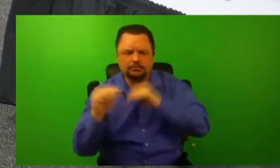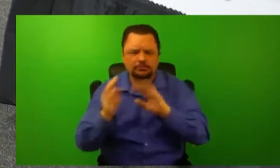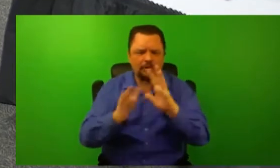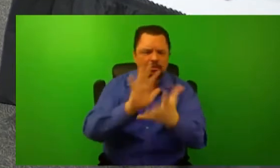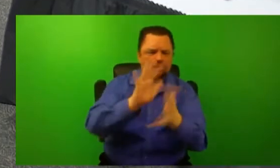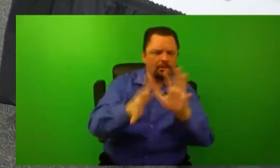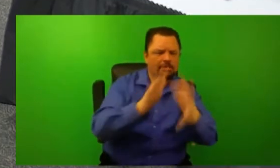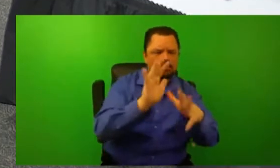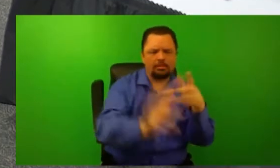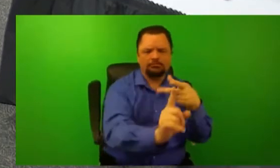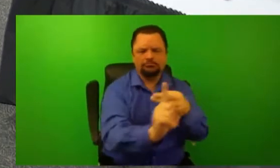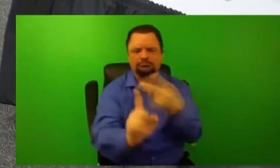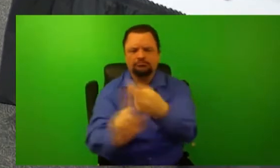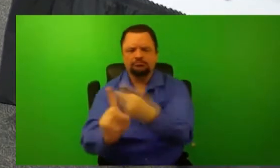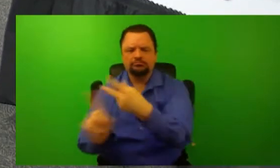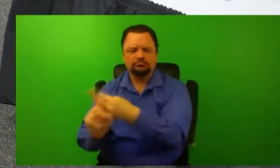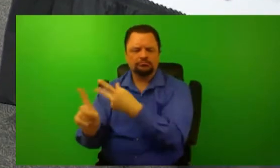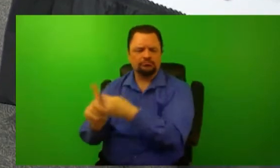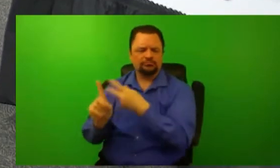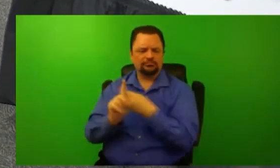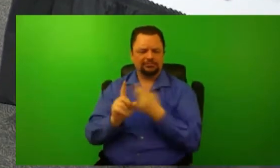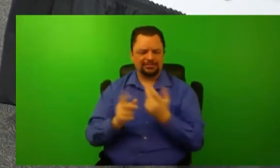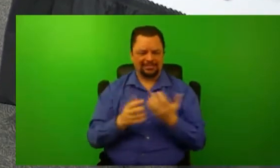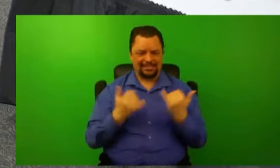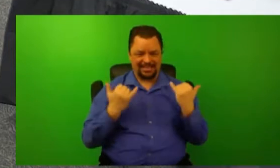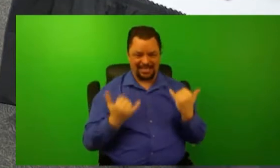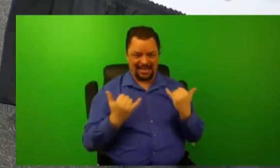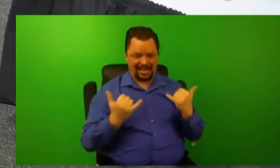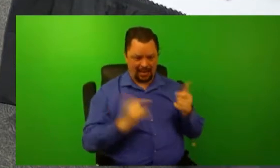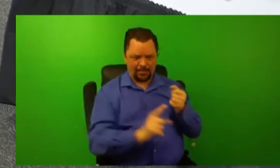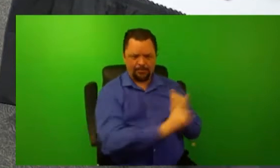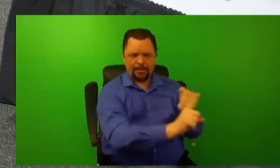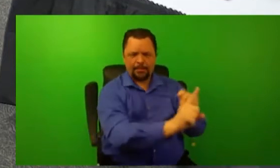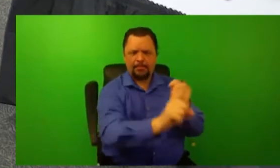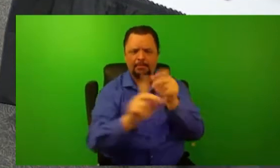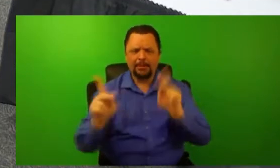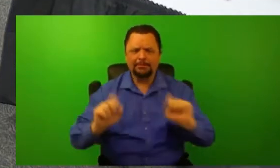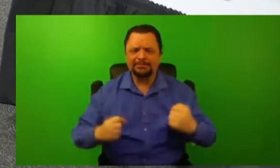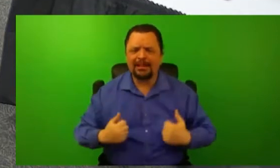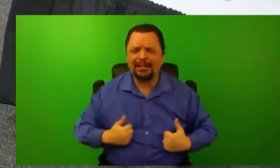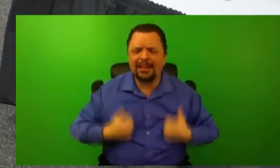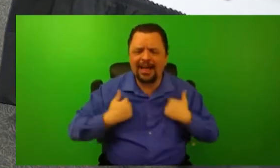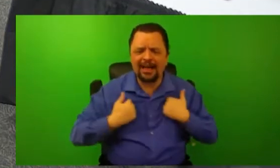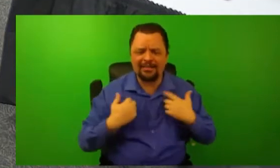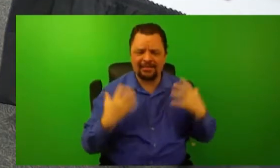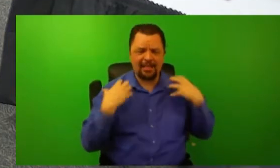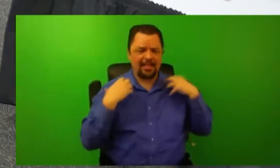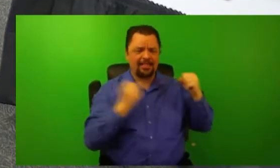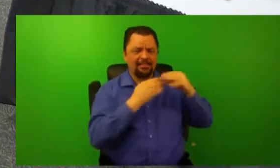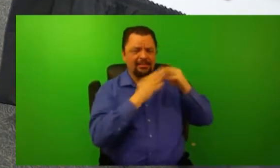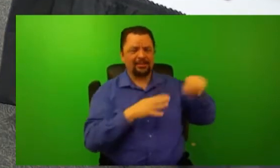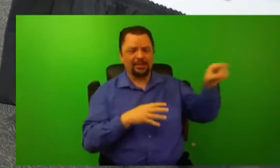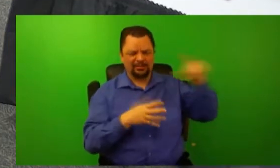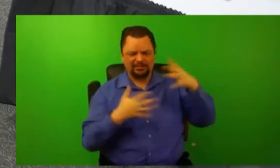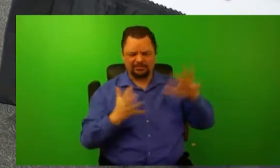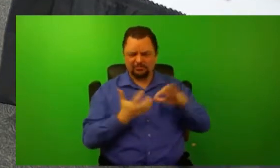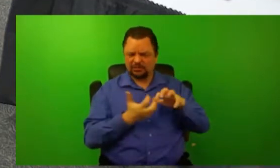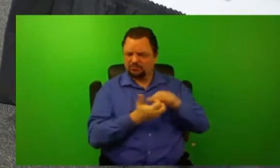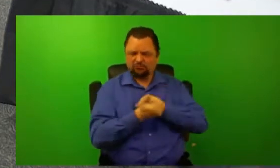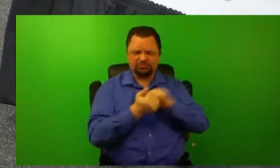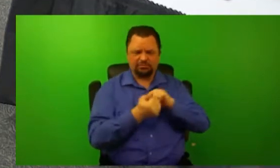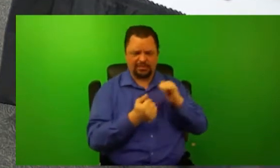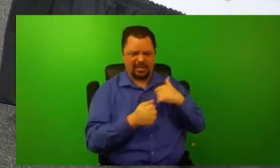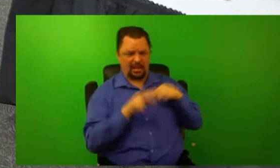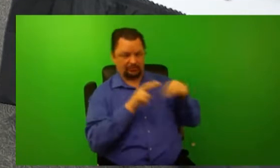and your decisions are directly impacting people's lives. Public health leaders have breached the public trust, and confidence in those actions are destroyed.